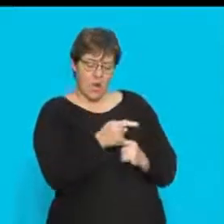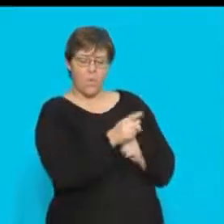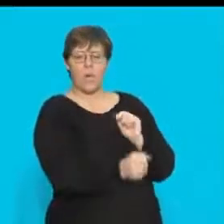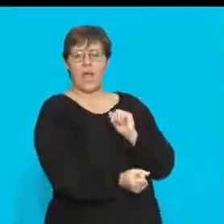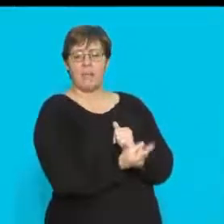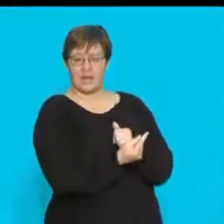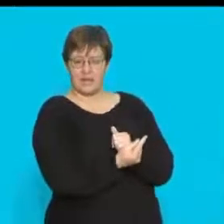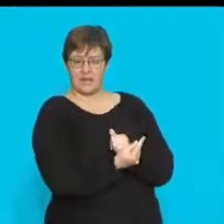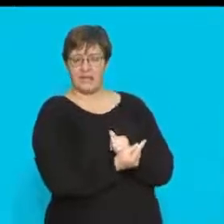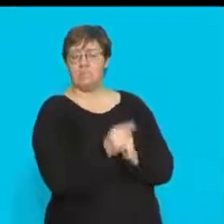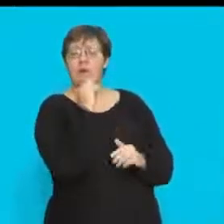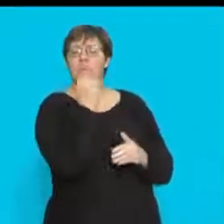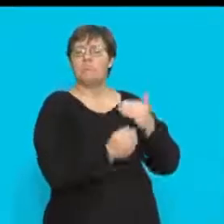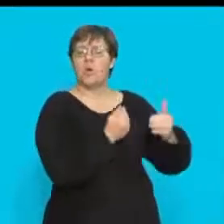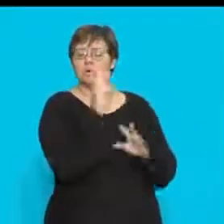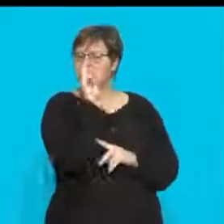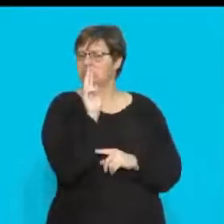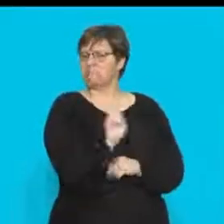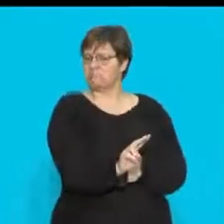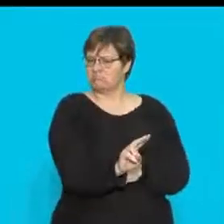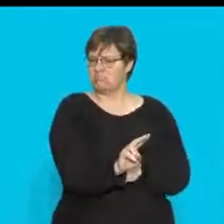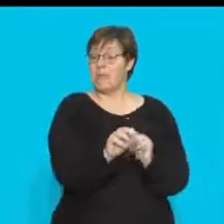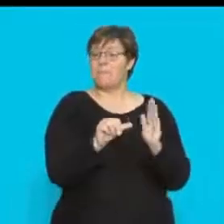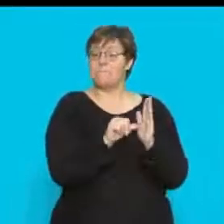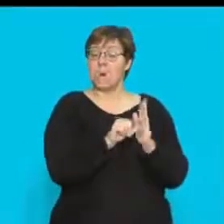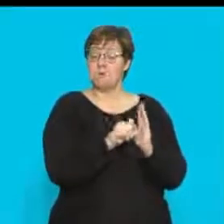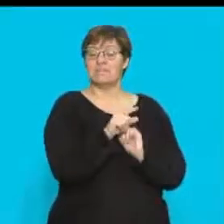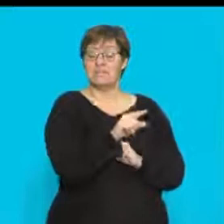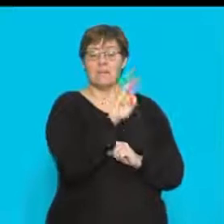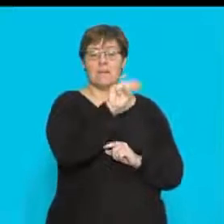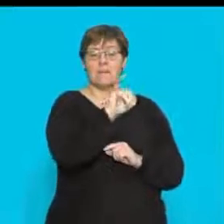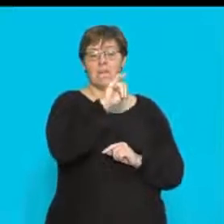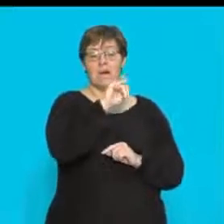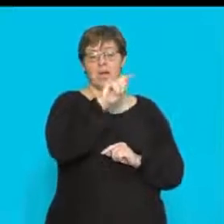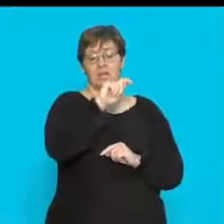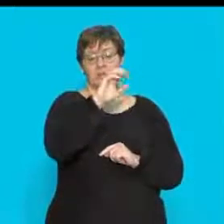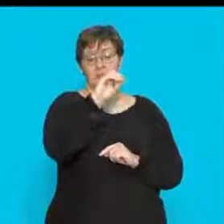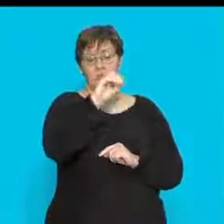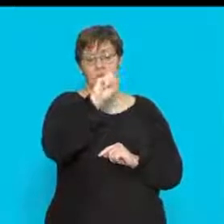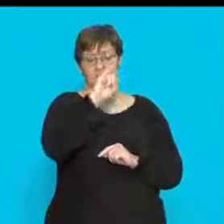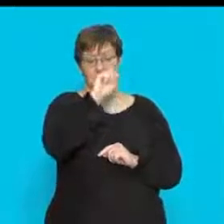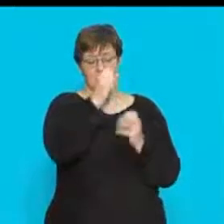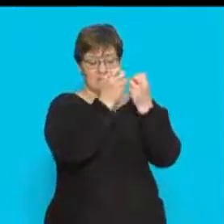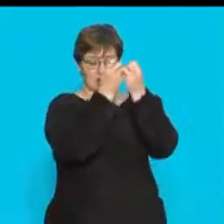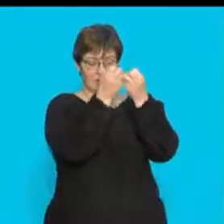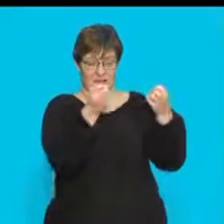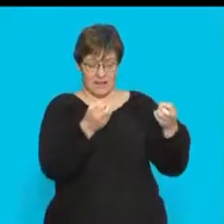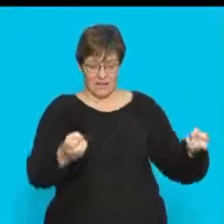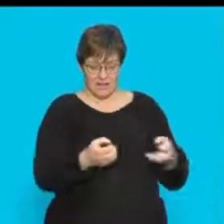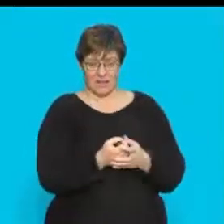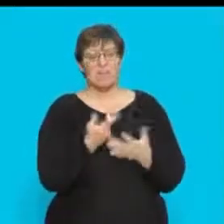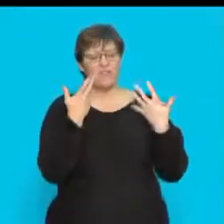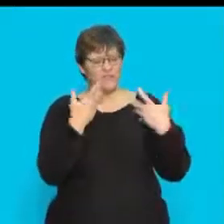So what happens here is when we look at this process, this is the key word. It is mitosis. Now,